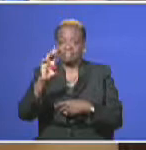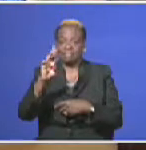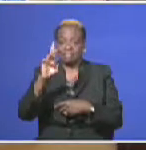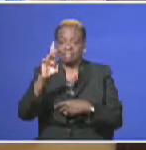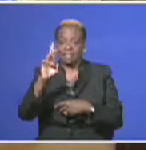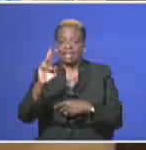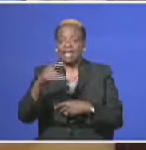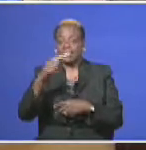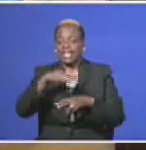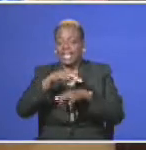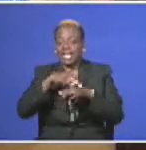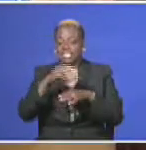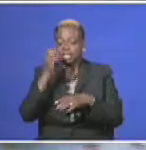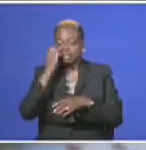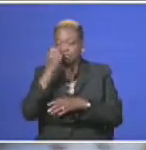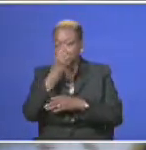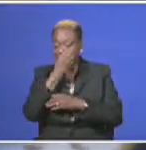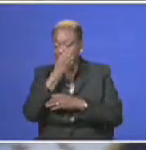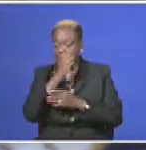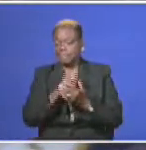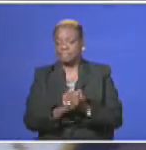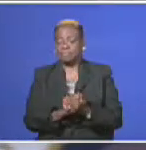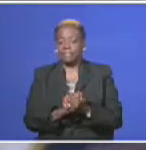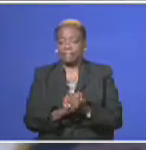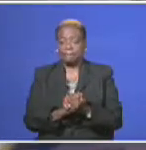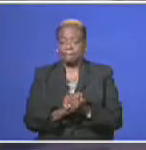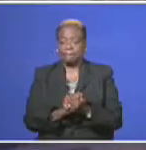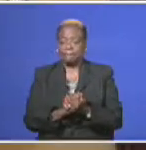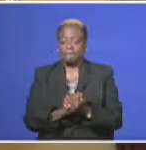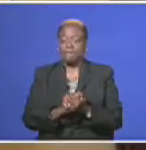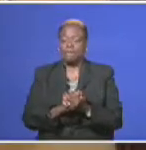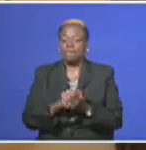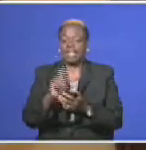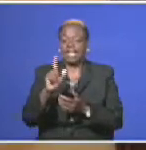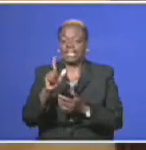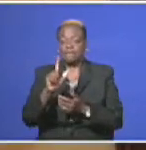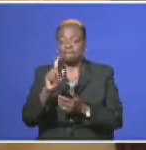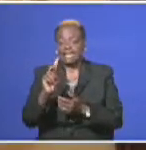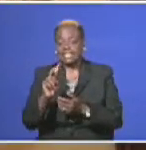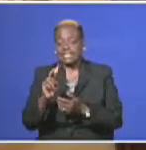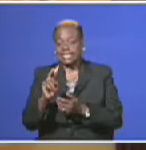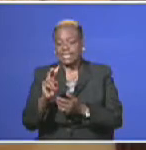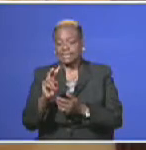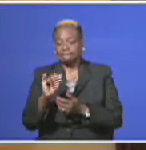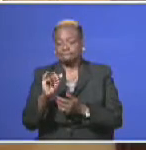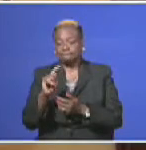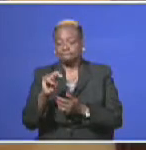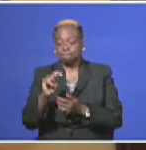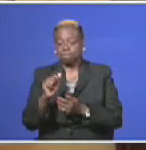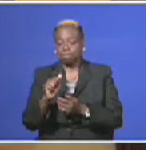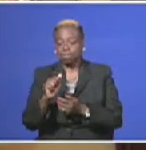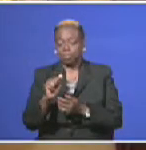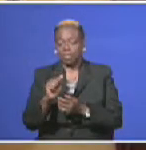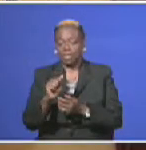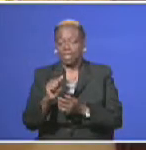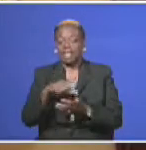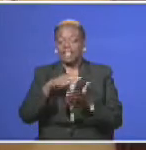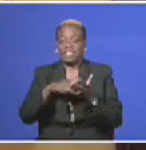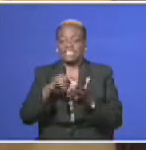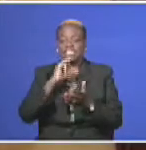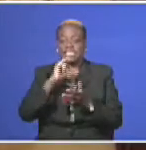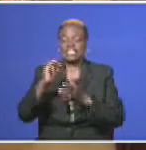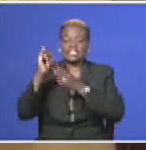said, we do have most of the national symbols. We have all except the lignum vitae. This screams, again, Bahamian.